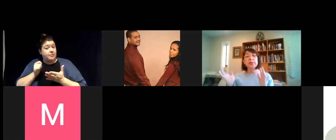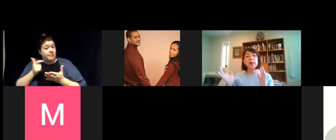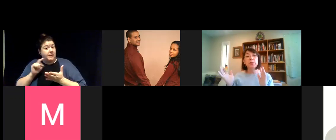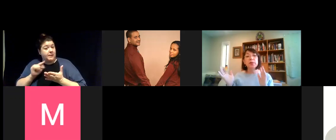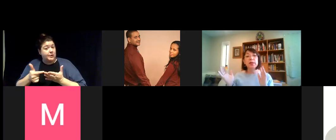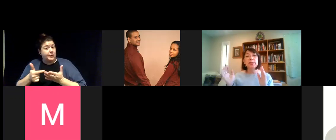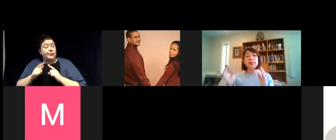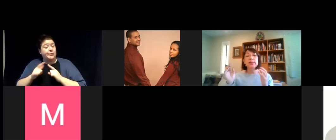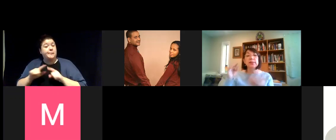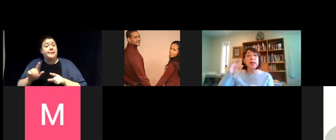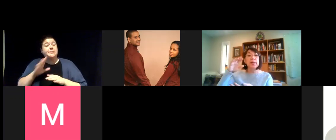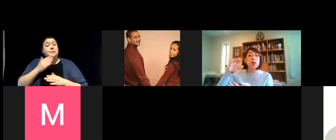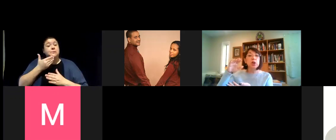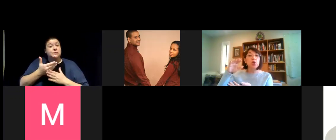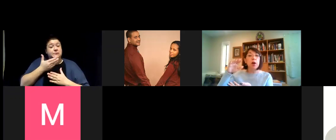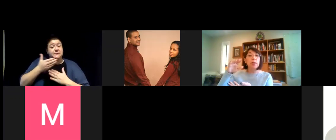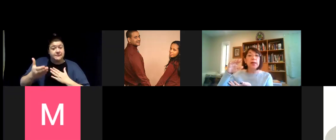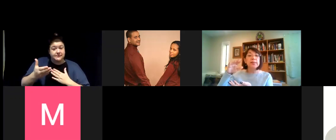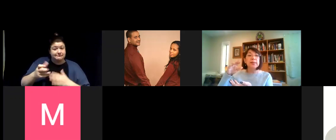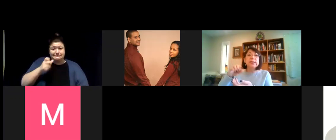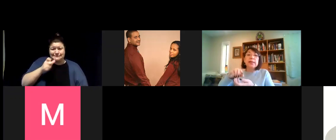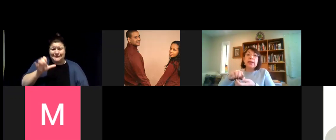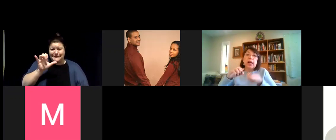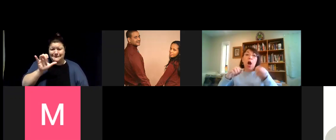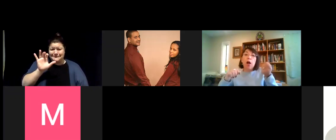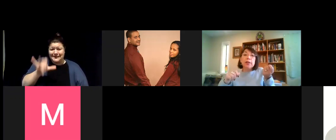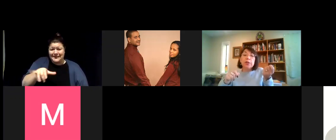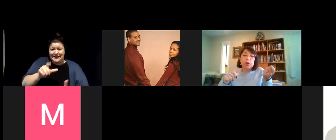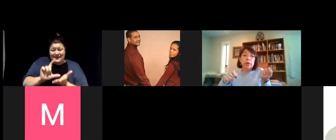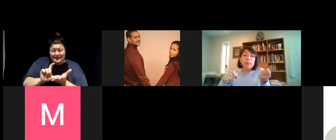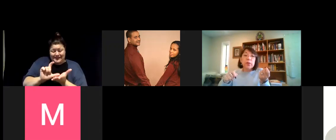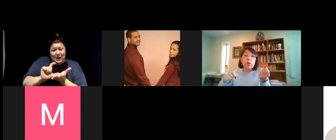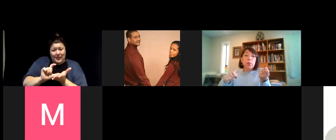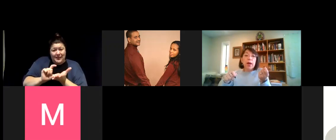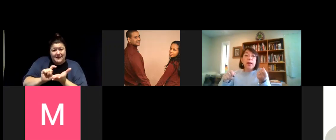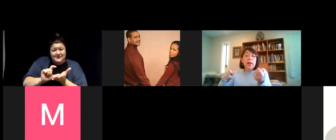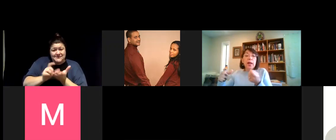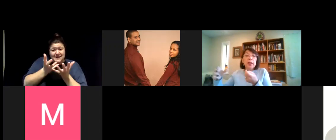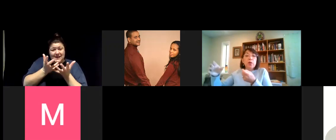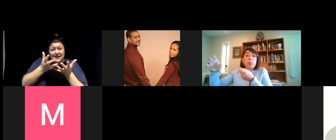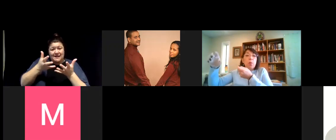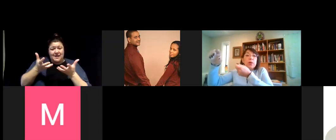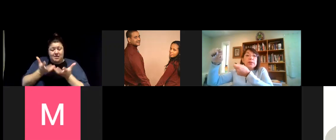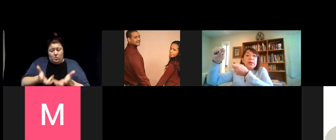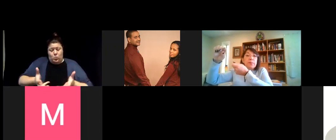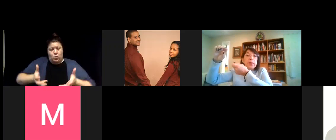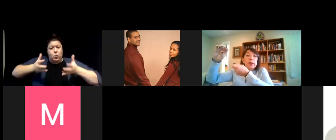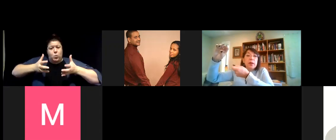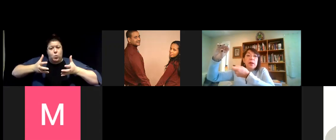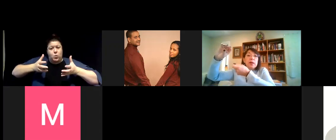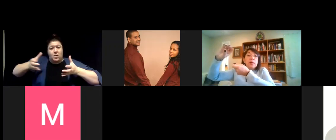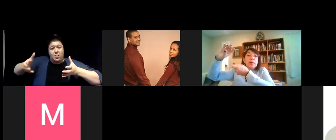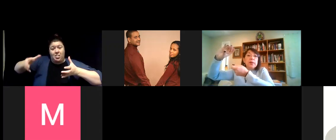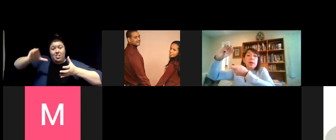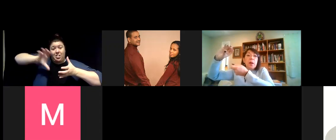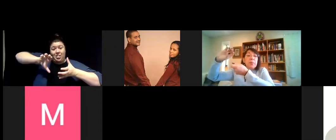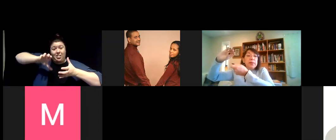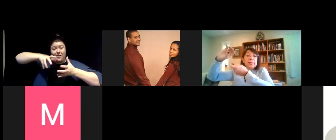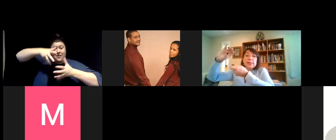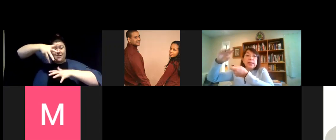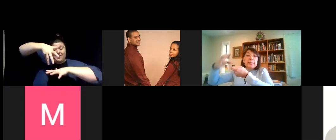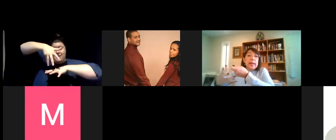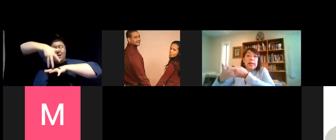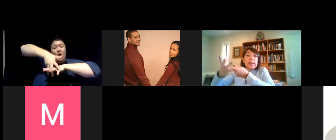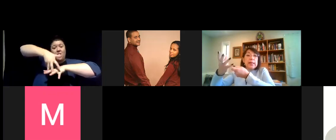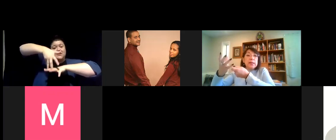good thing about simultaneous, it's not like a shot glass, it's like a colander, right? And you're pouring something in,